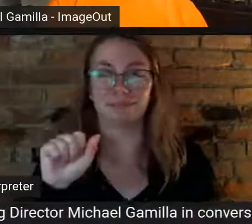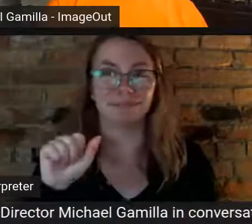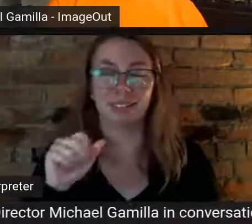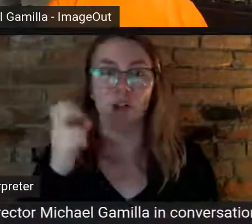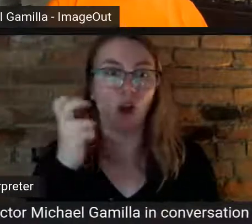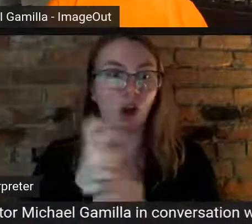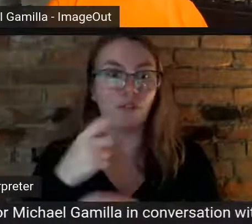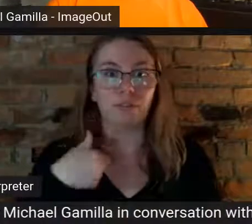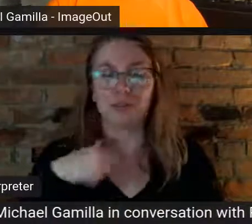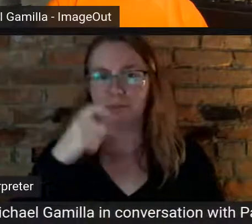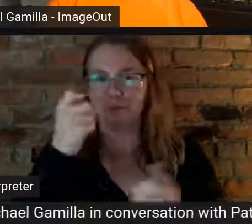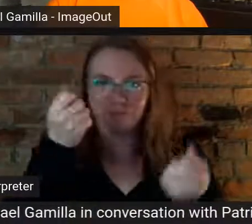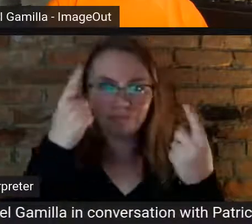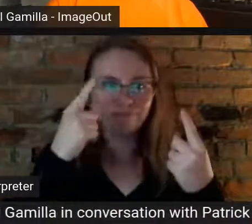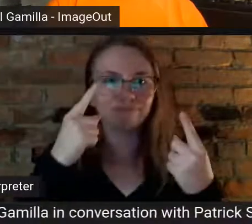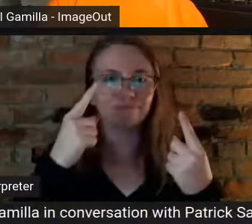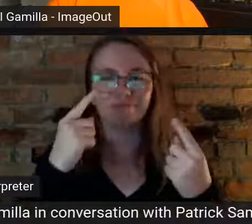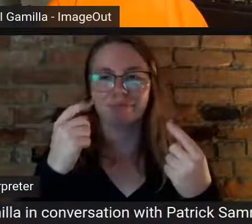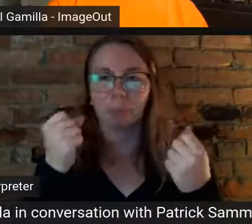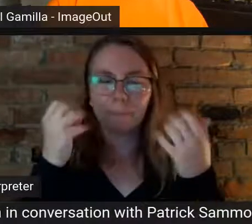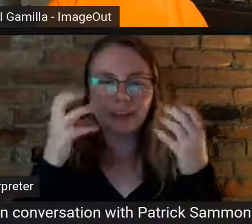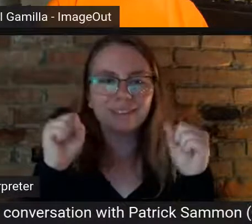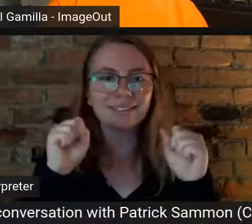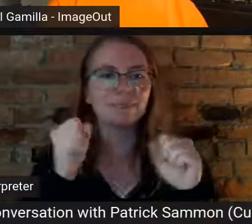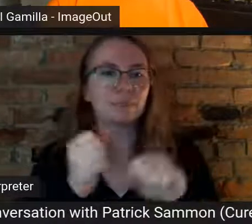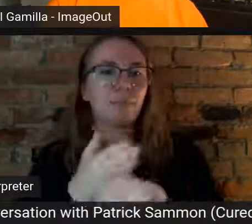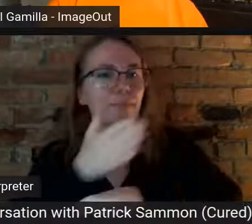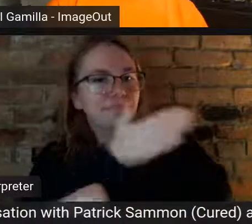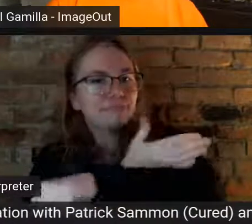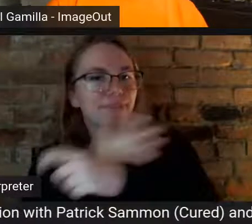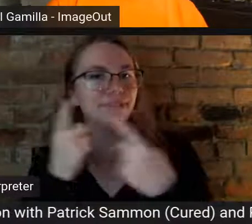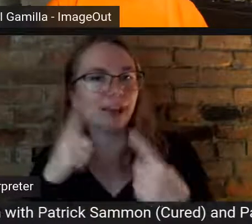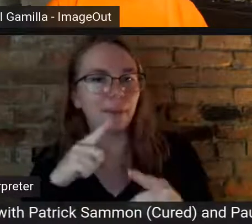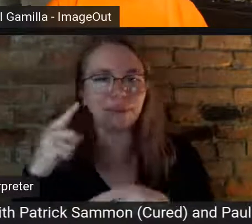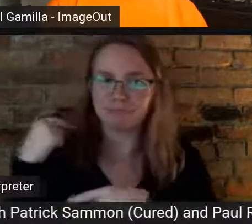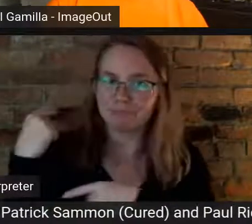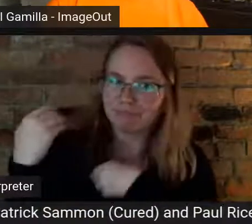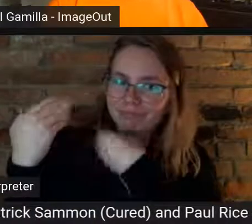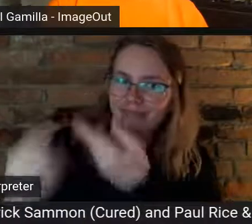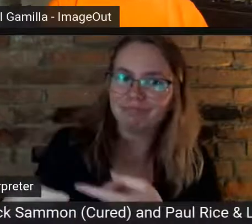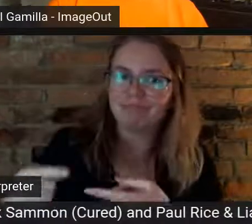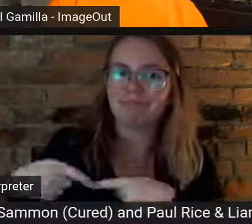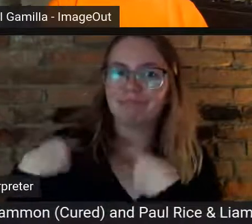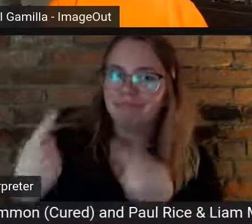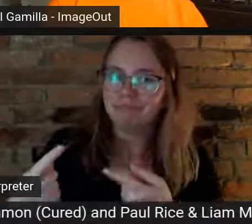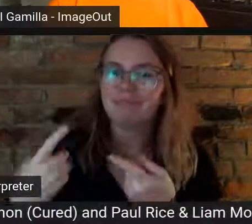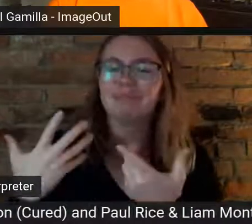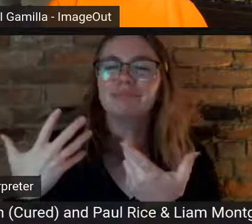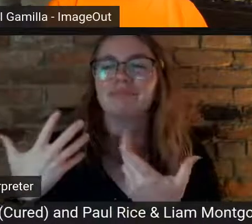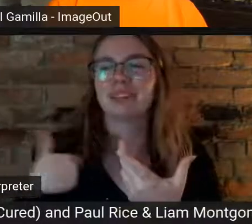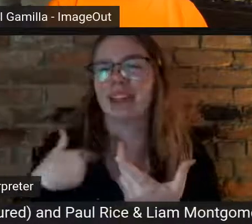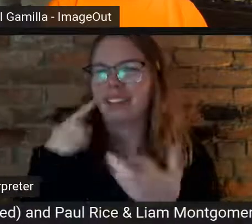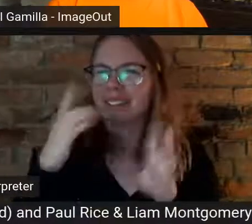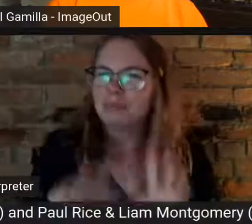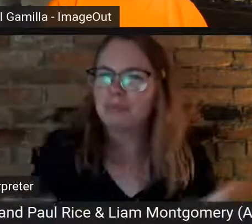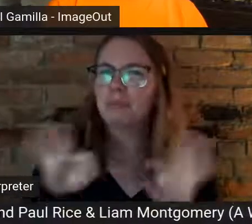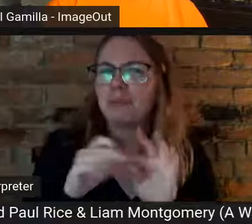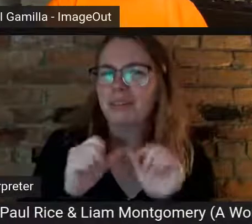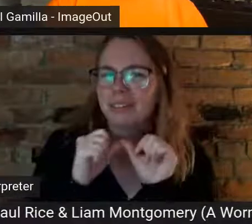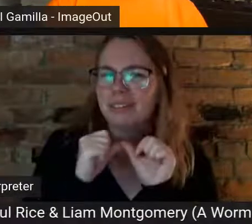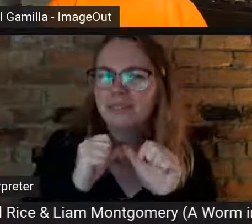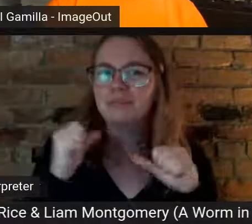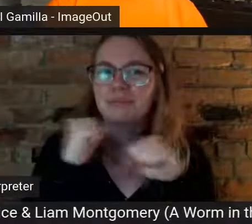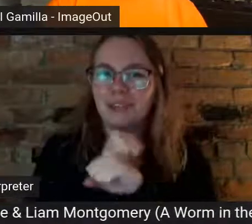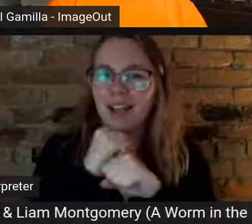about the incredible progress that's been made. And so I think we need to keep fighting, and we need to